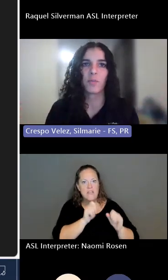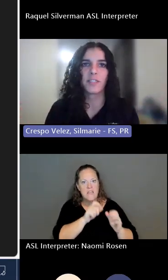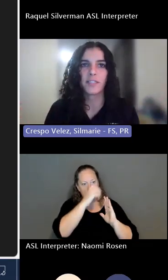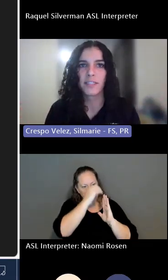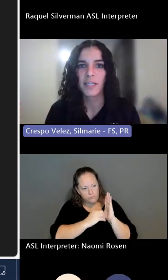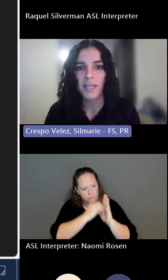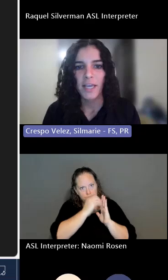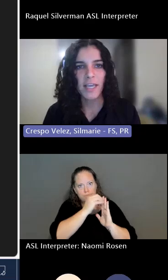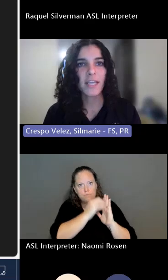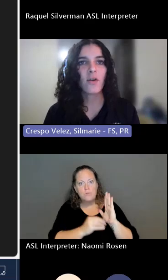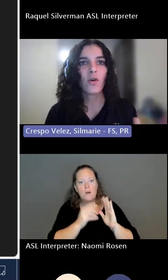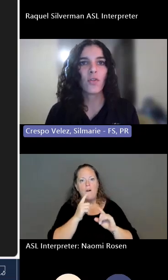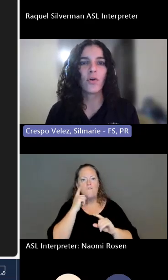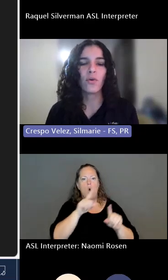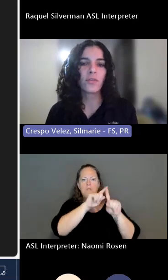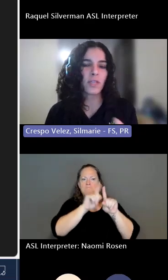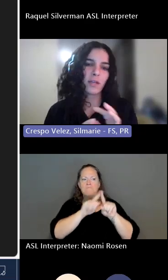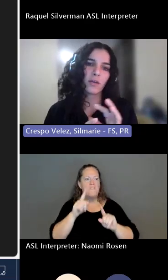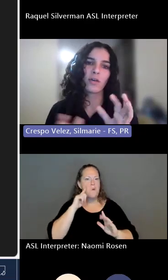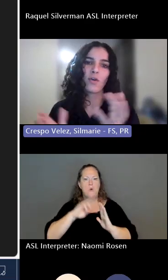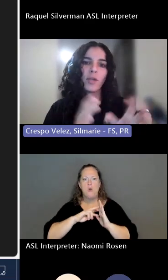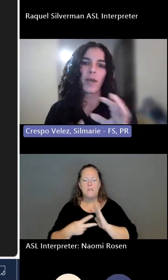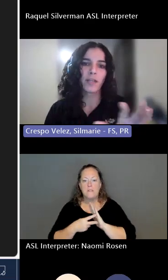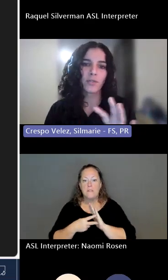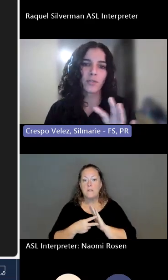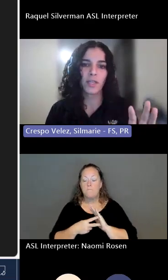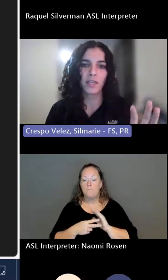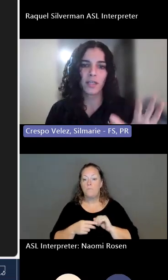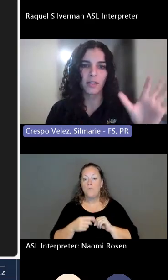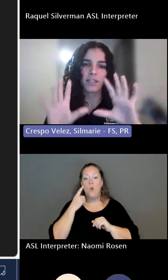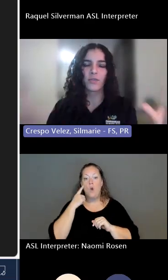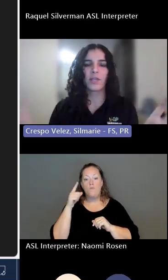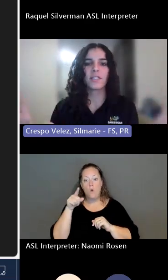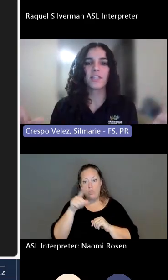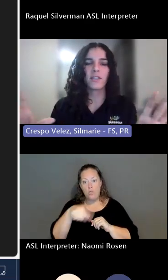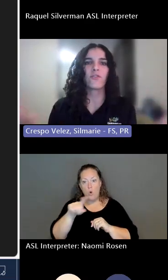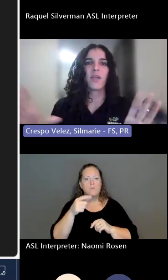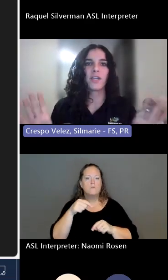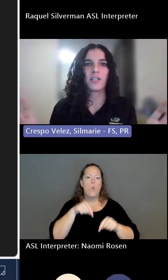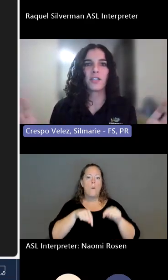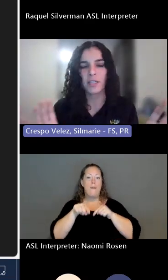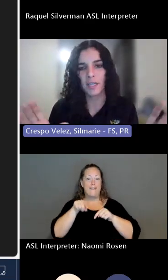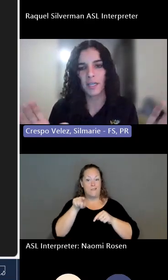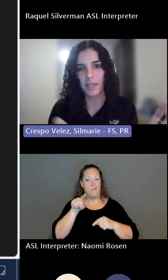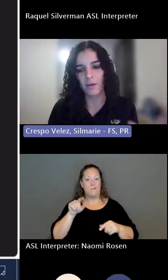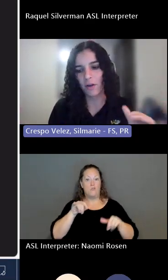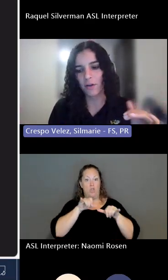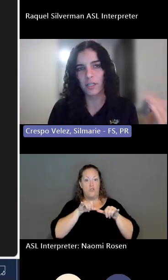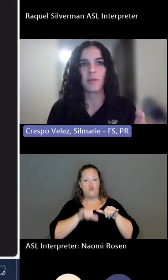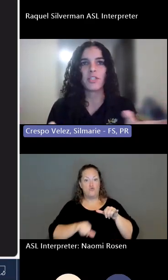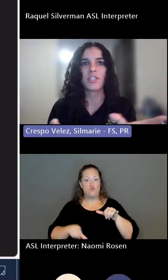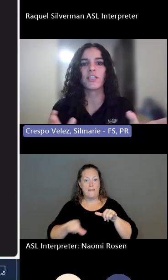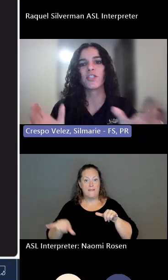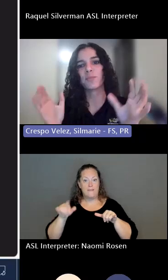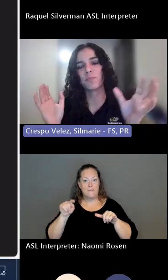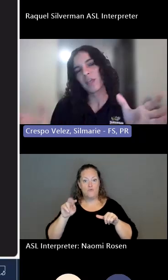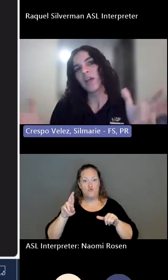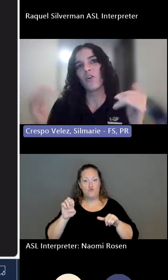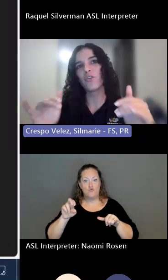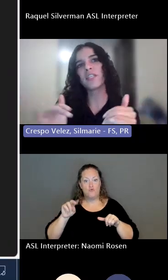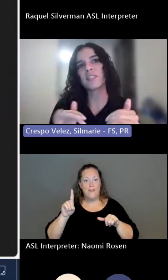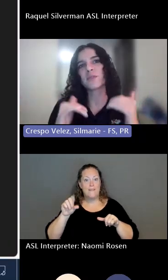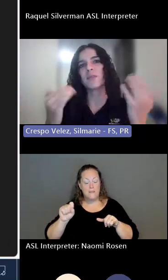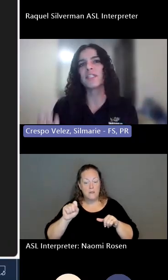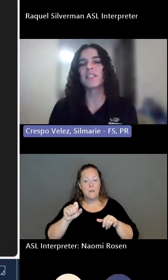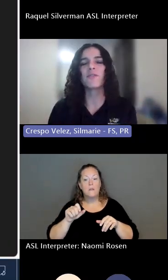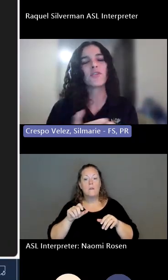of purposes. And although going back to these trends and information on climate change,